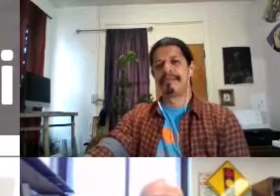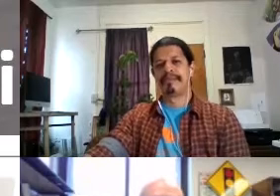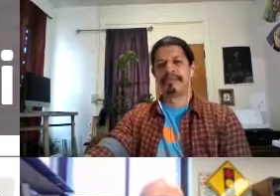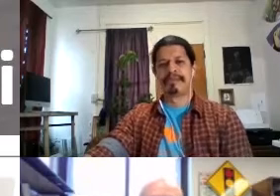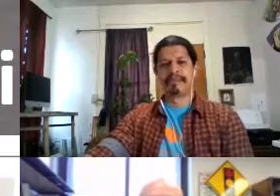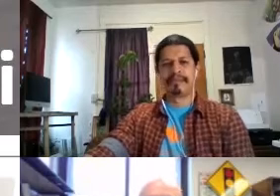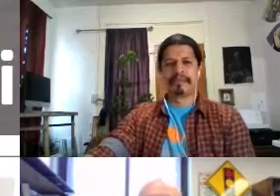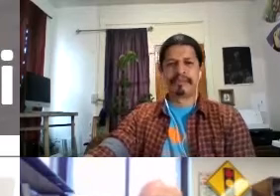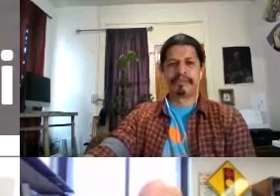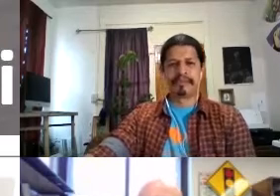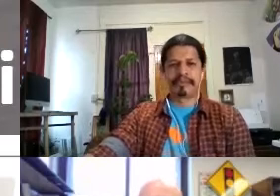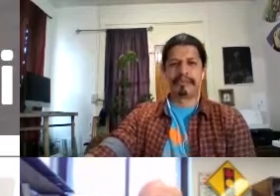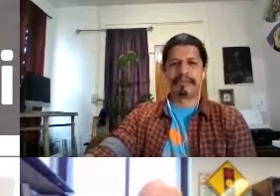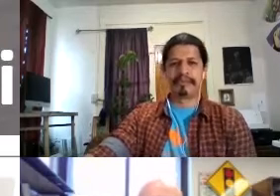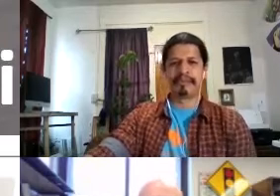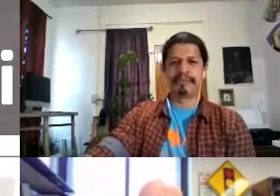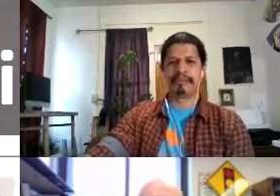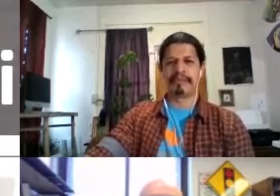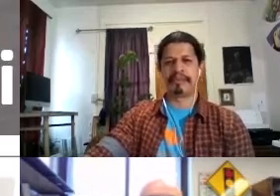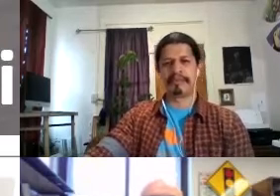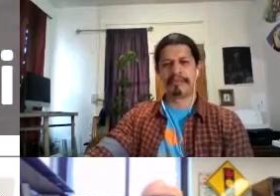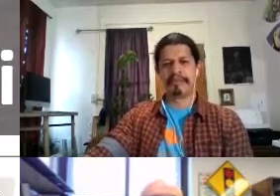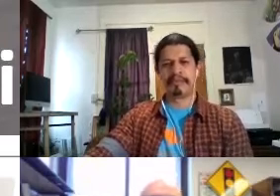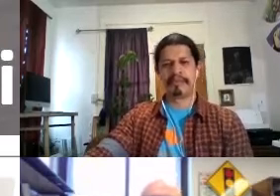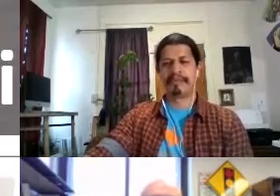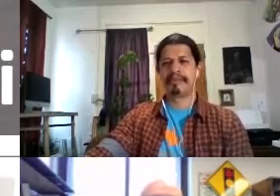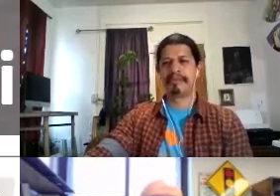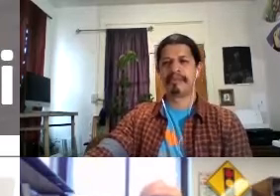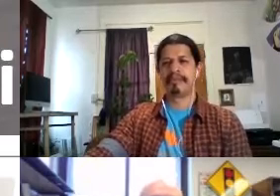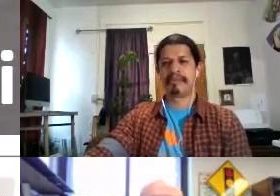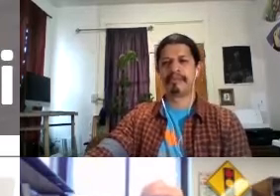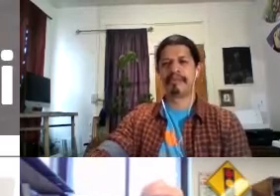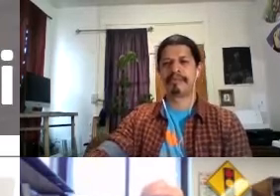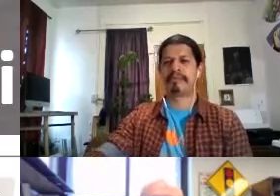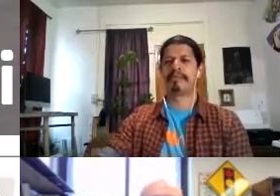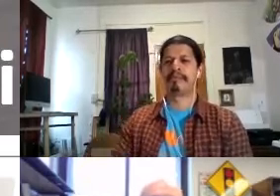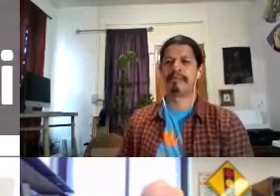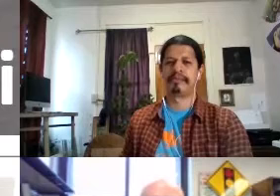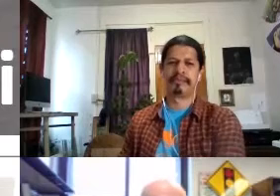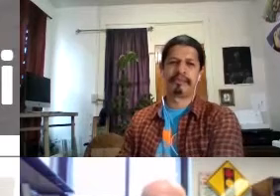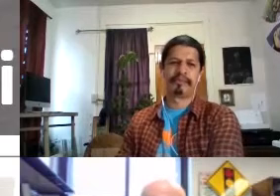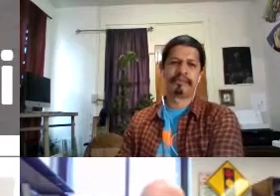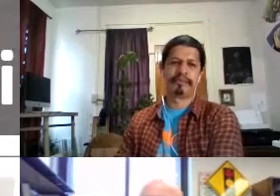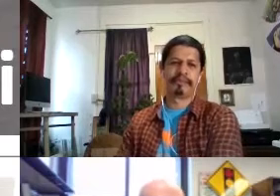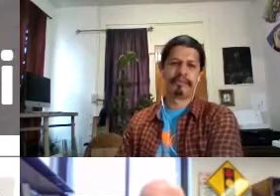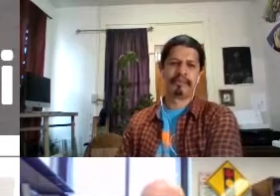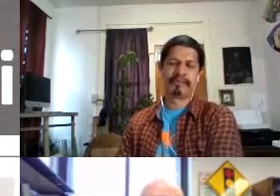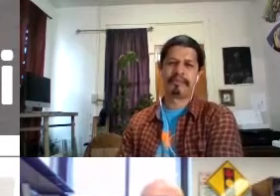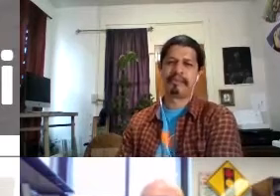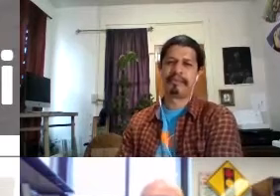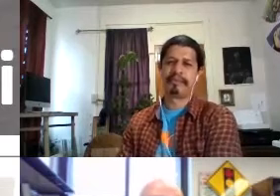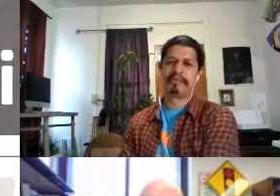lot of pushback on some of our initial applications. But as folks saw that they are very convenient and they